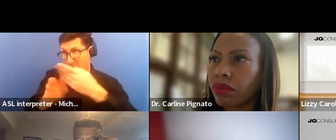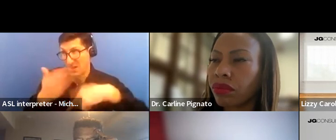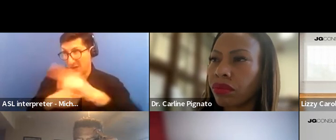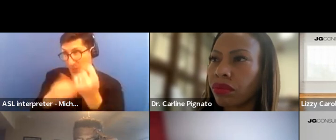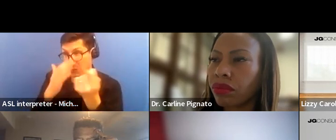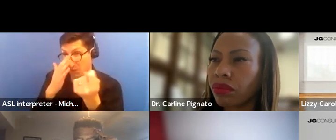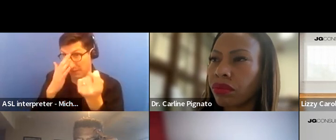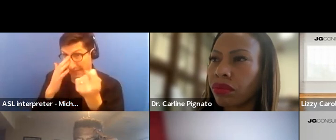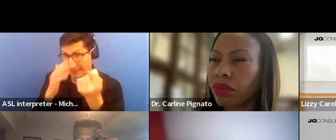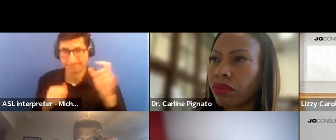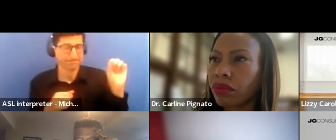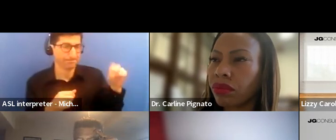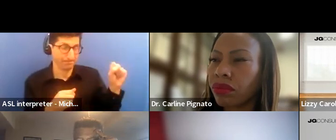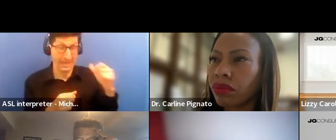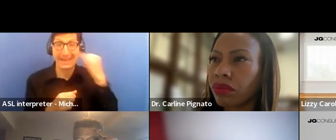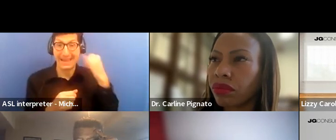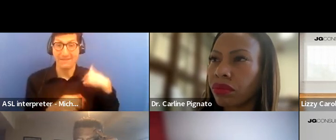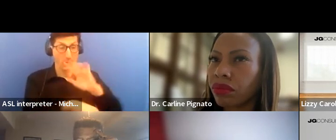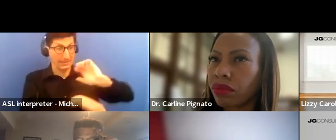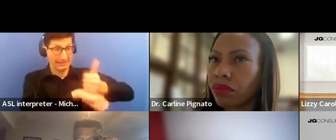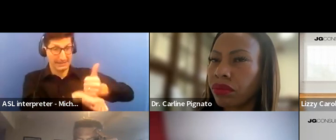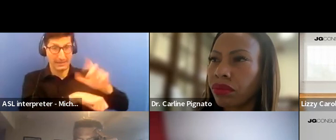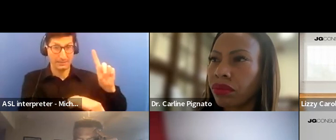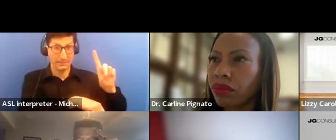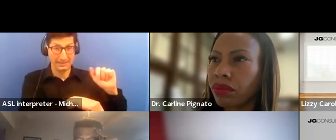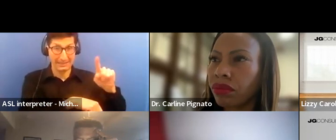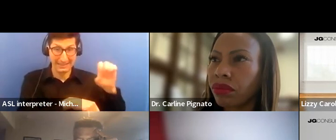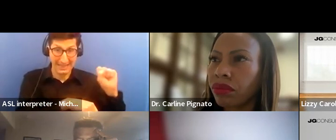because once we have those dates, it will be easier for JG